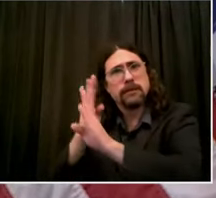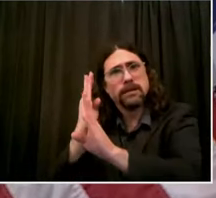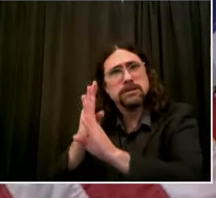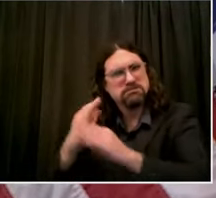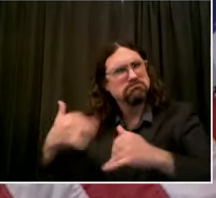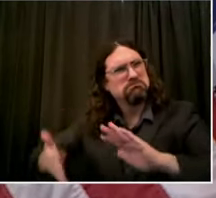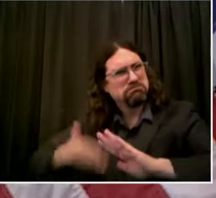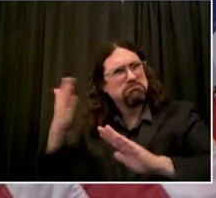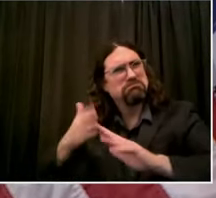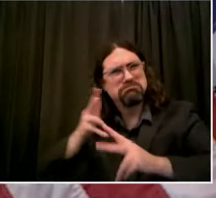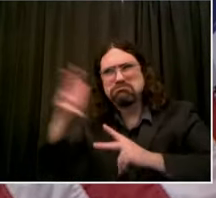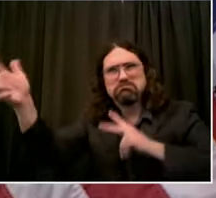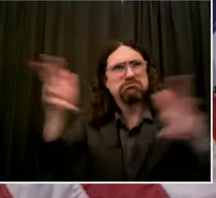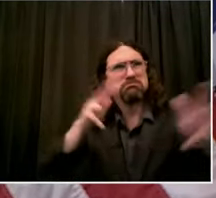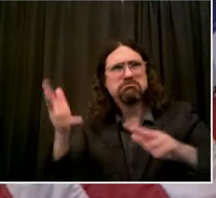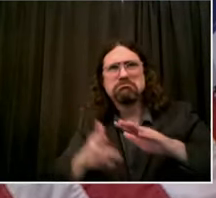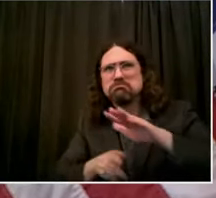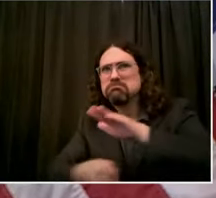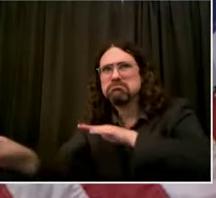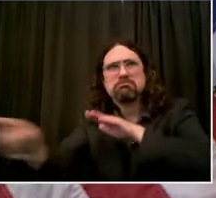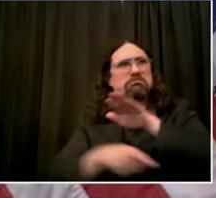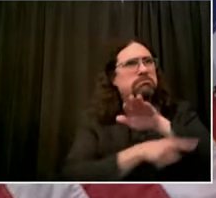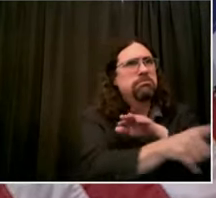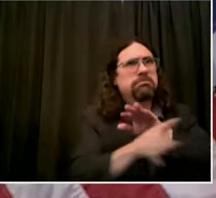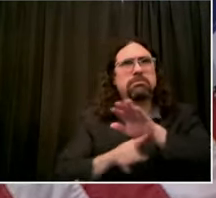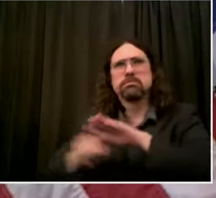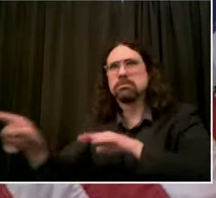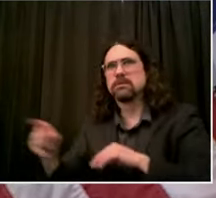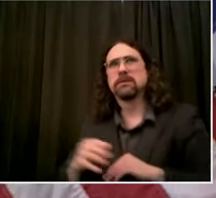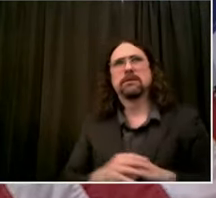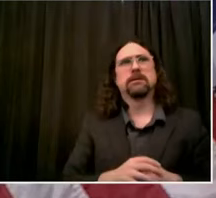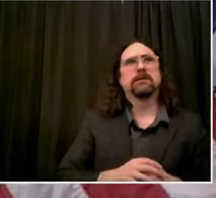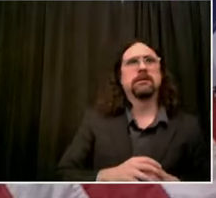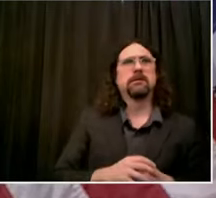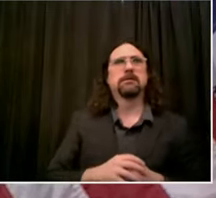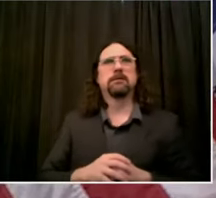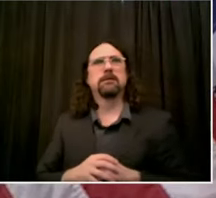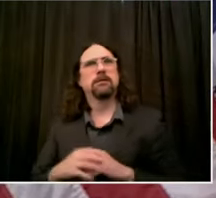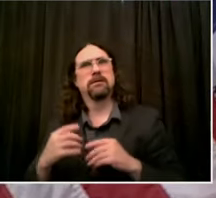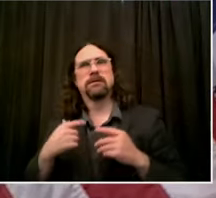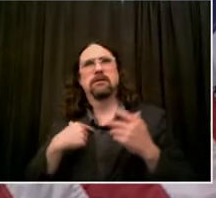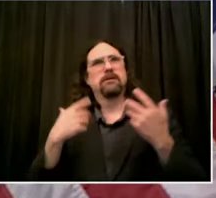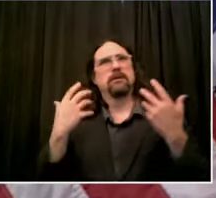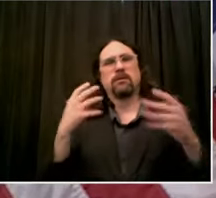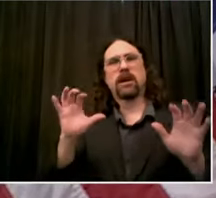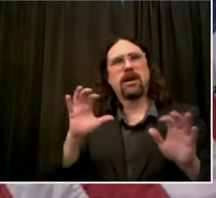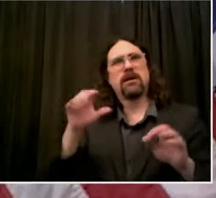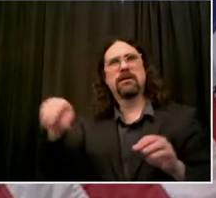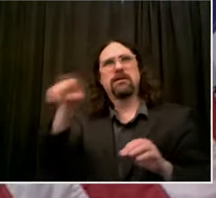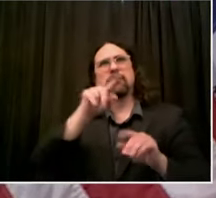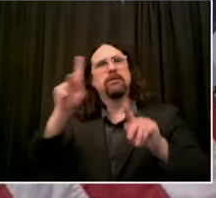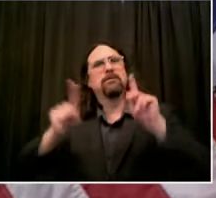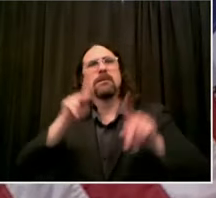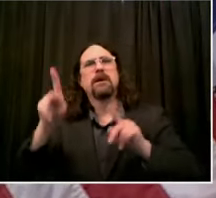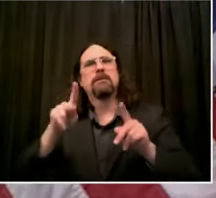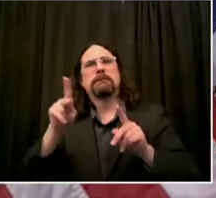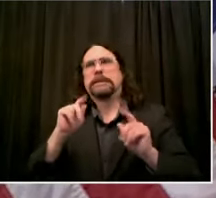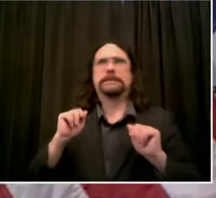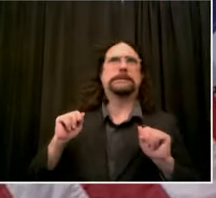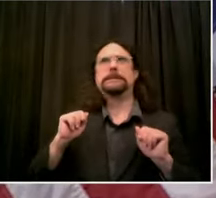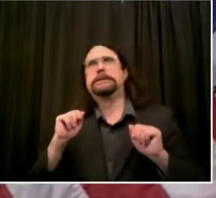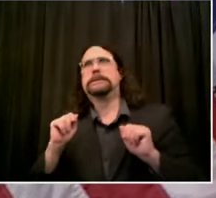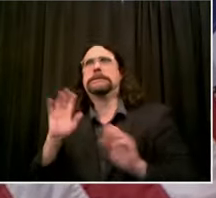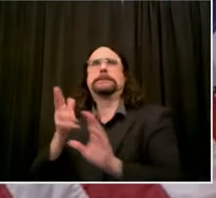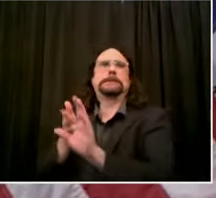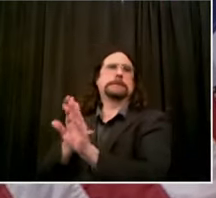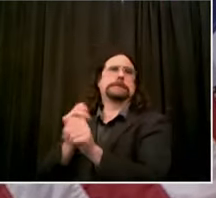city. But for now, in this crisis, we have to deal with the immediate reality. And that means that people at least need